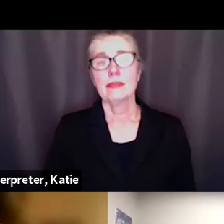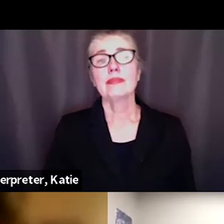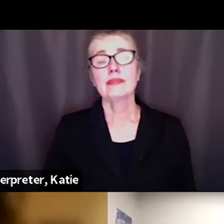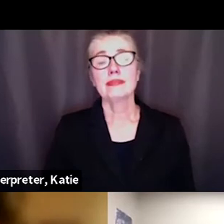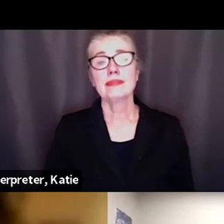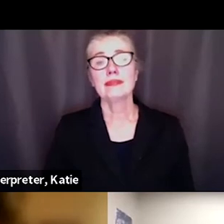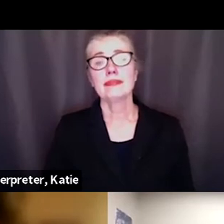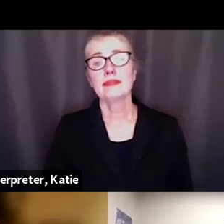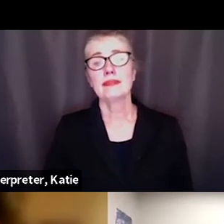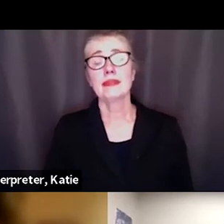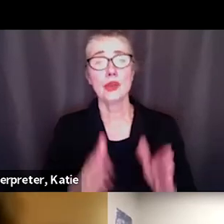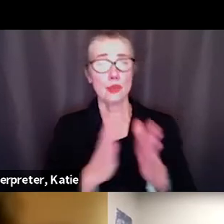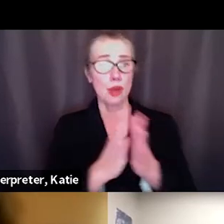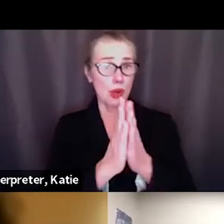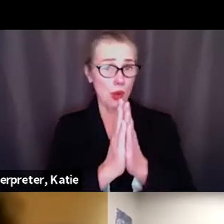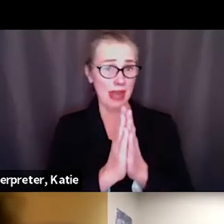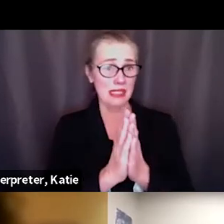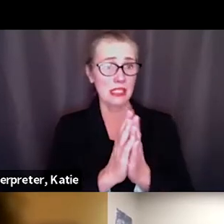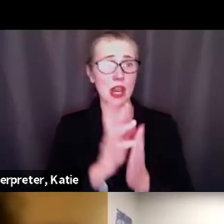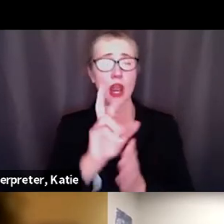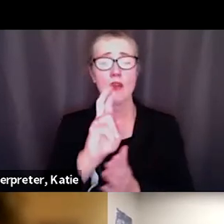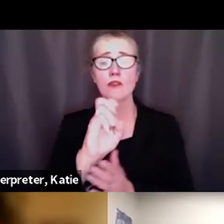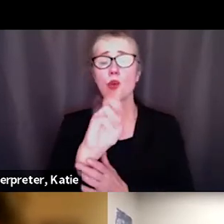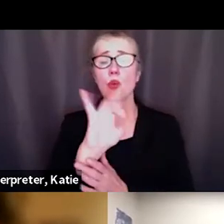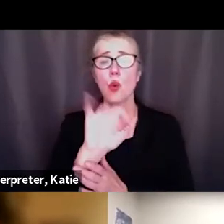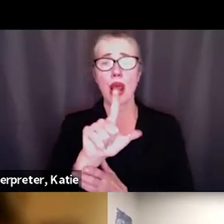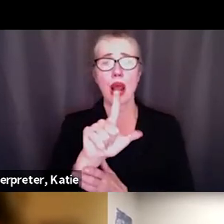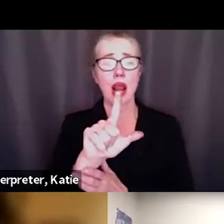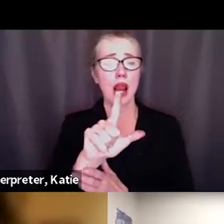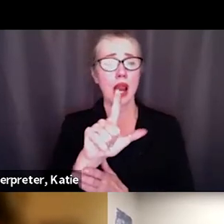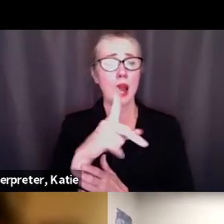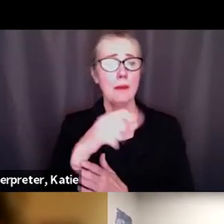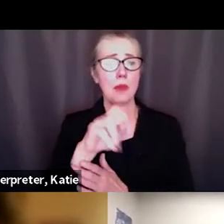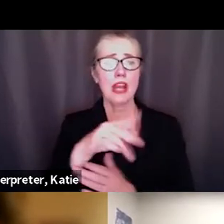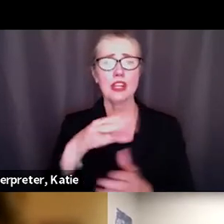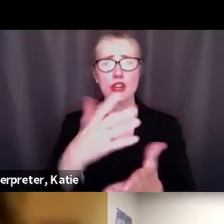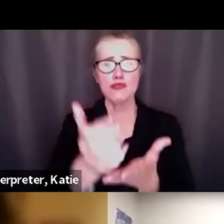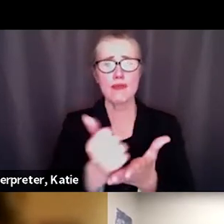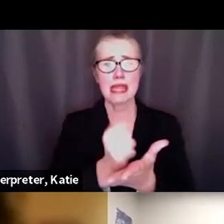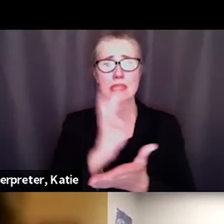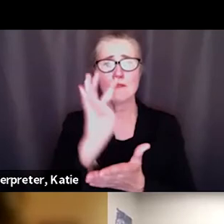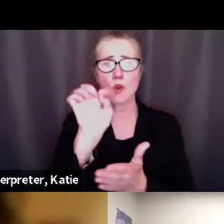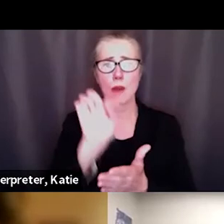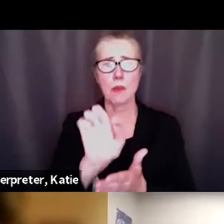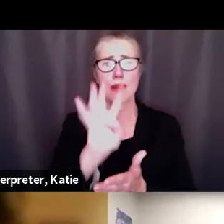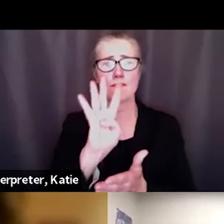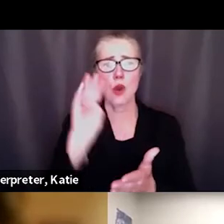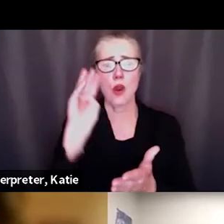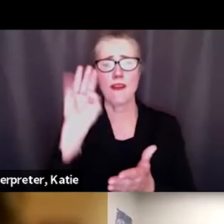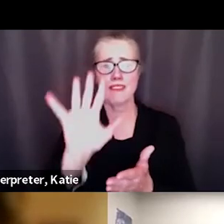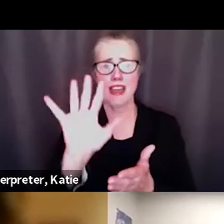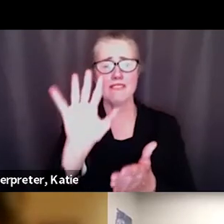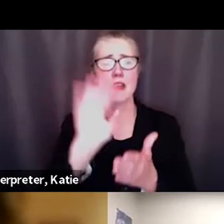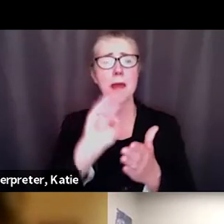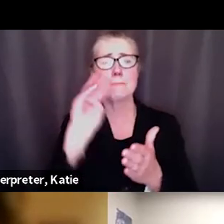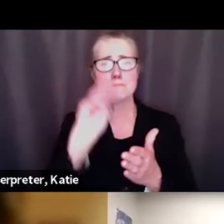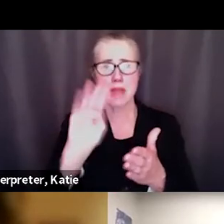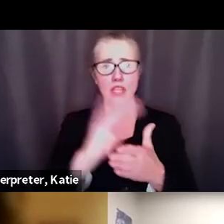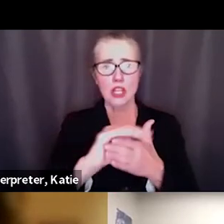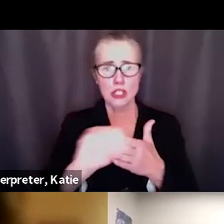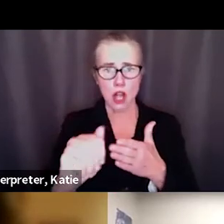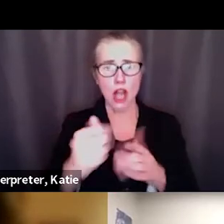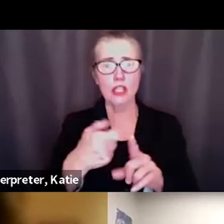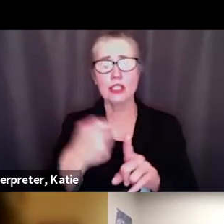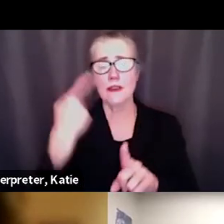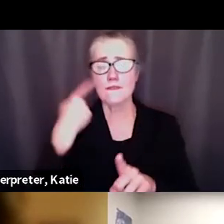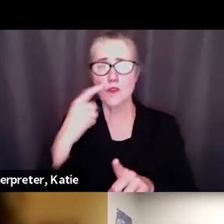request for royal pride foundation to raise 4.4 million dollars on behalf of san marcos high school to create